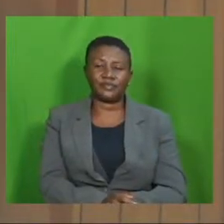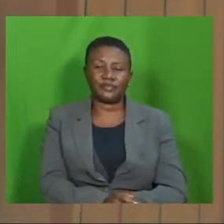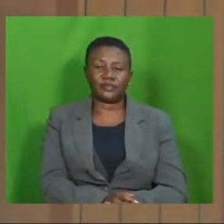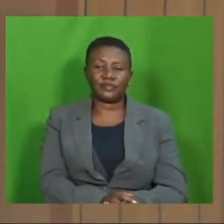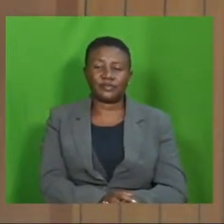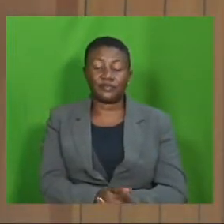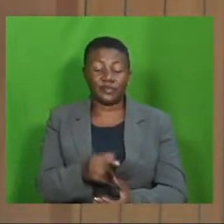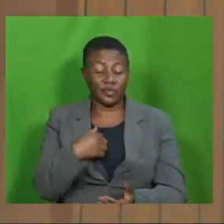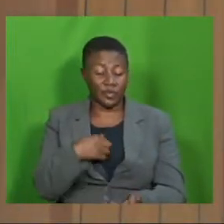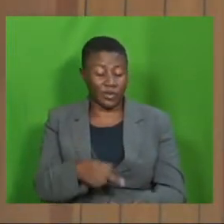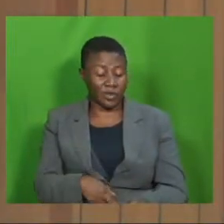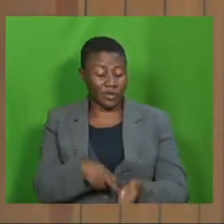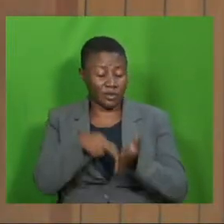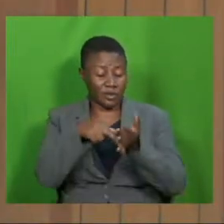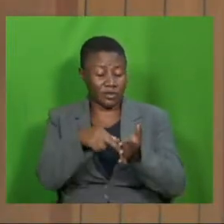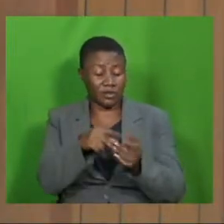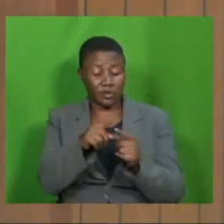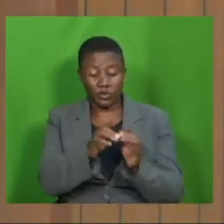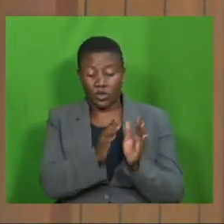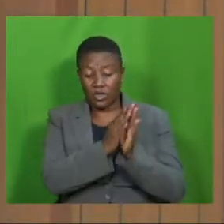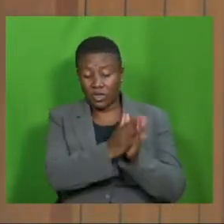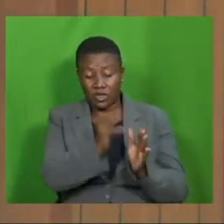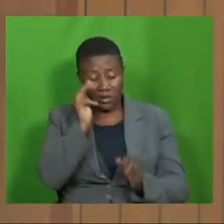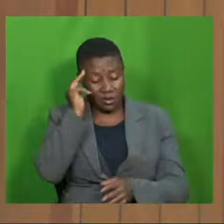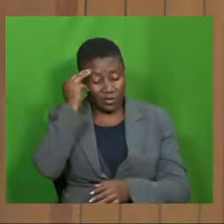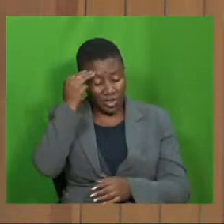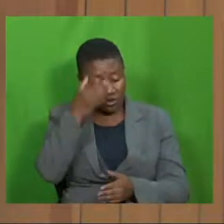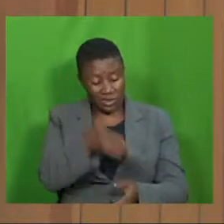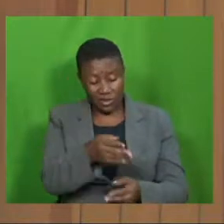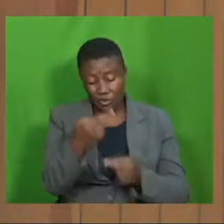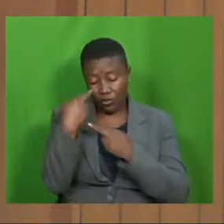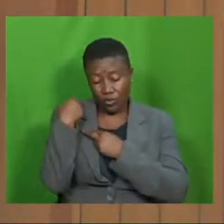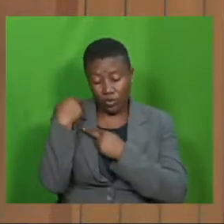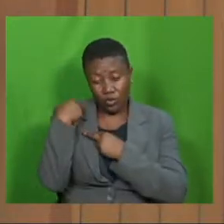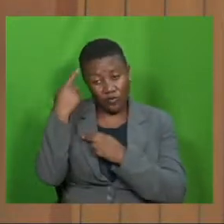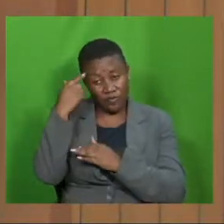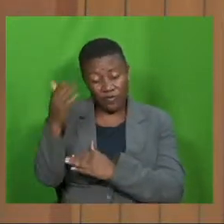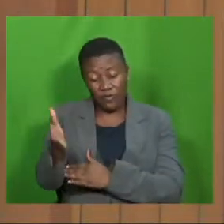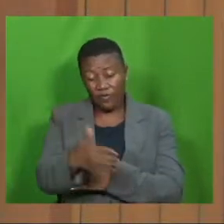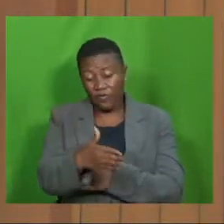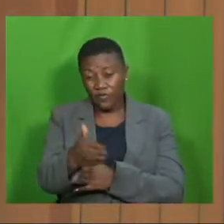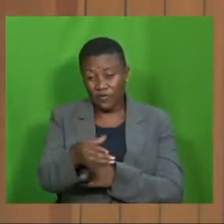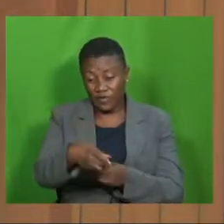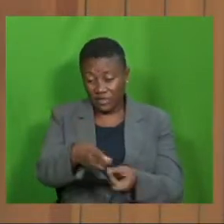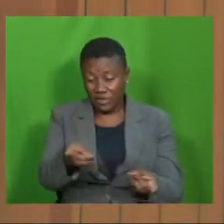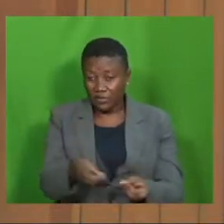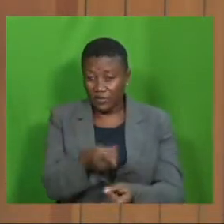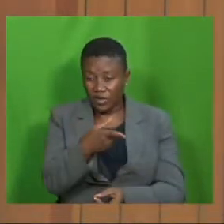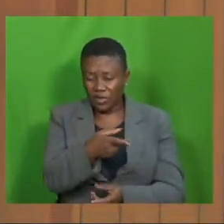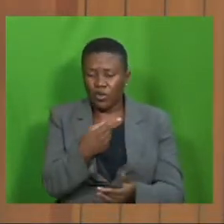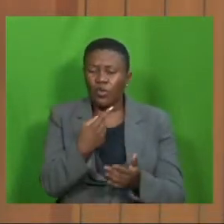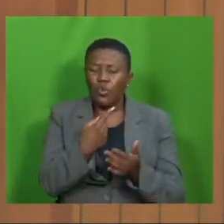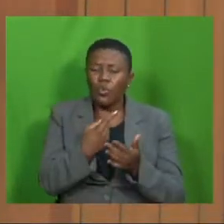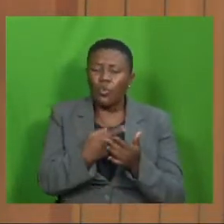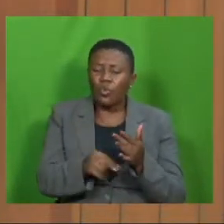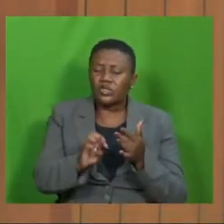I rise to ask the Minister for Fisheries and Aquaculture Development what economic